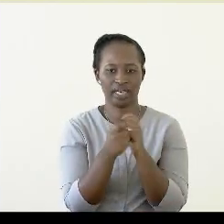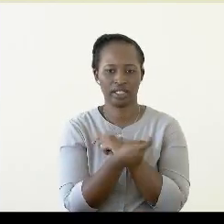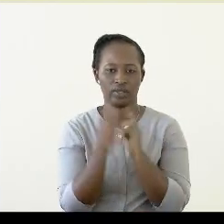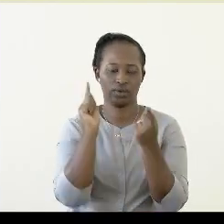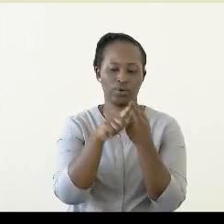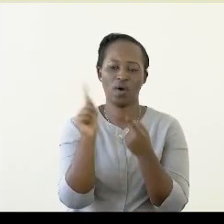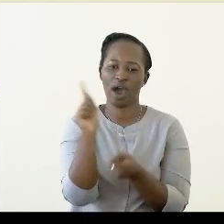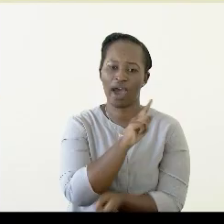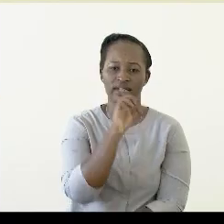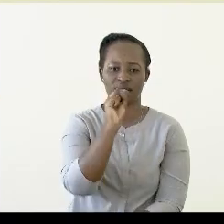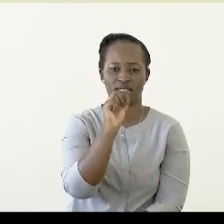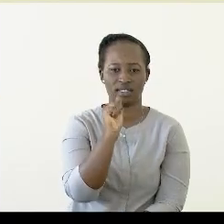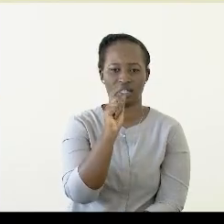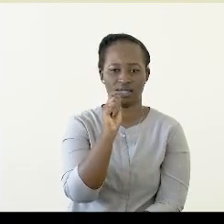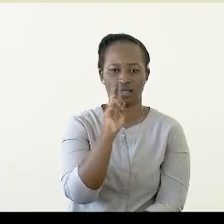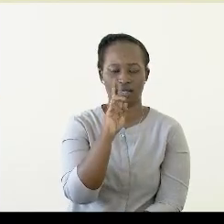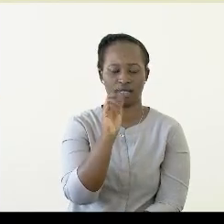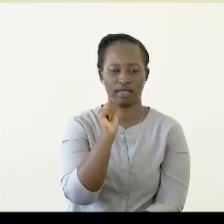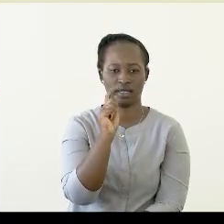to an unsaturated solution?